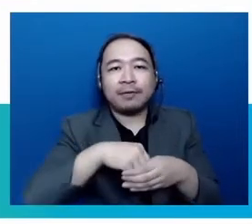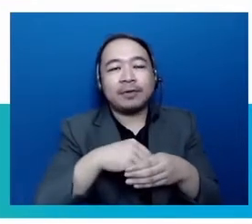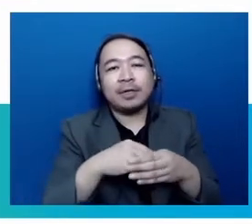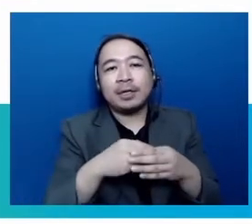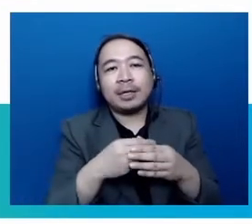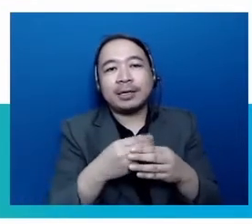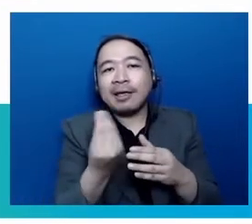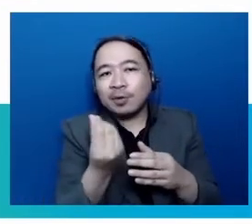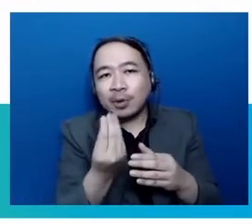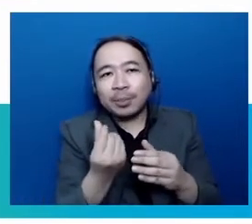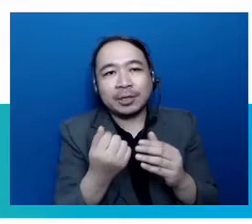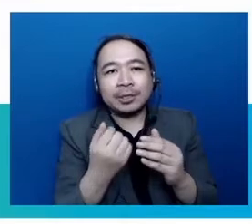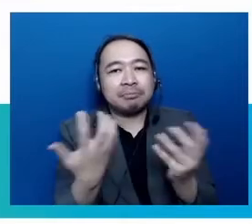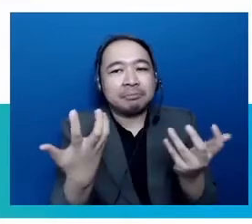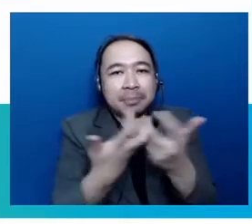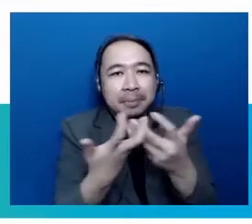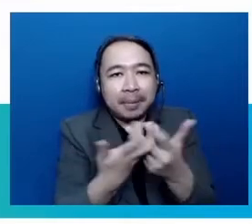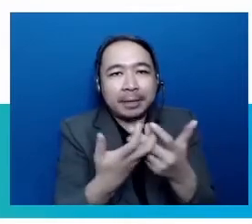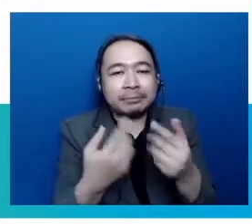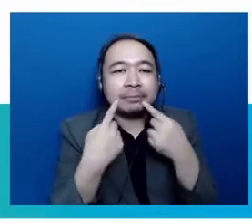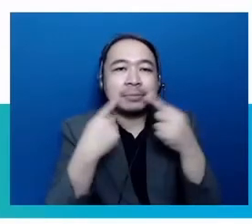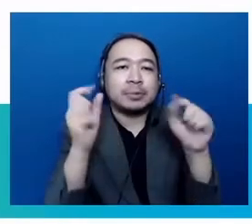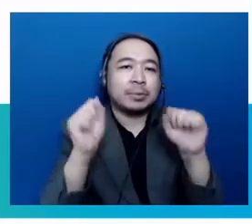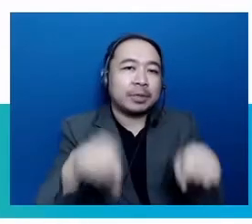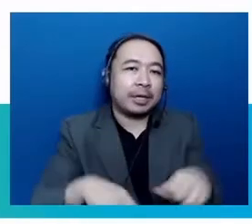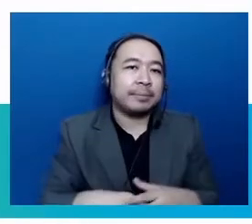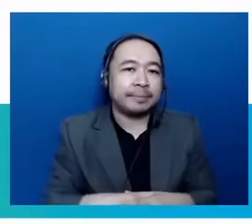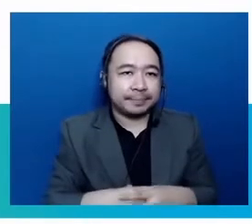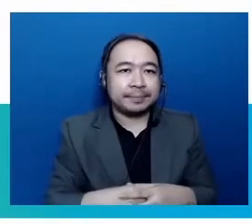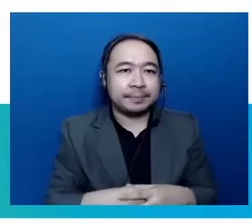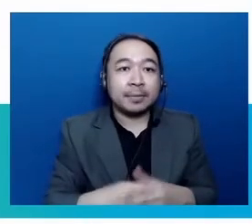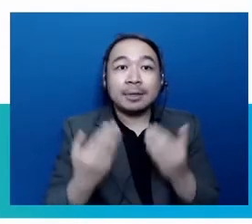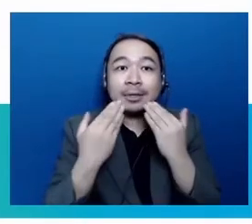you. Thank you both, Ingrid and